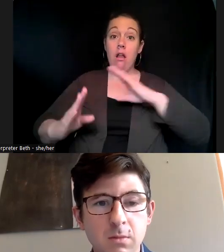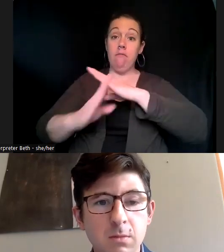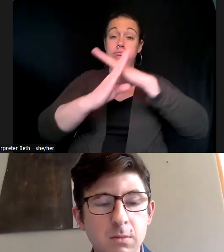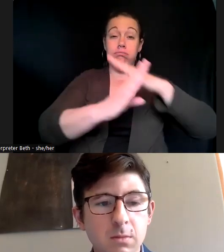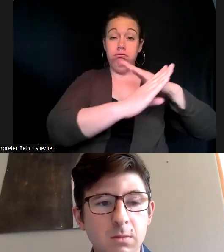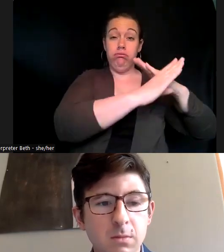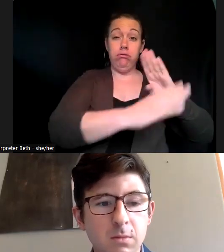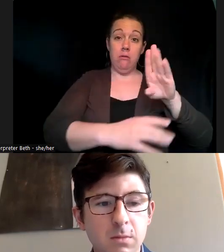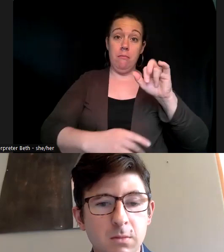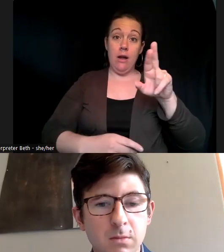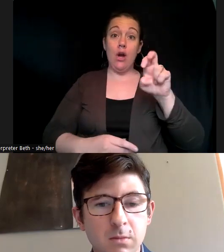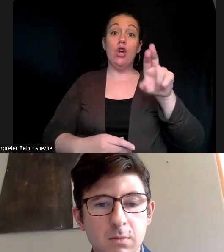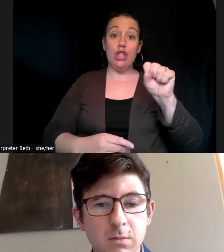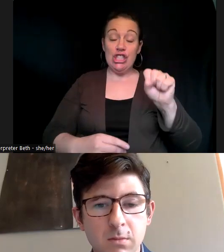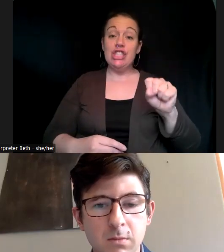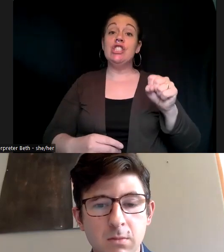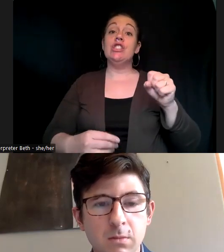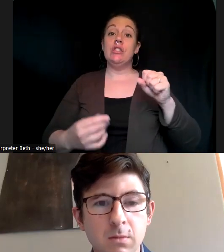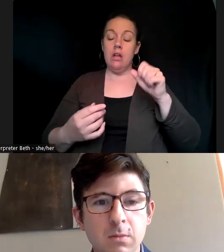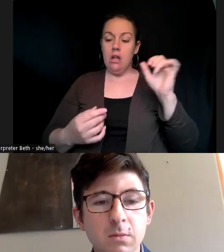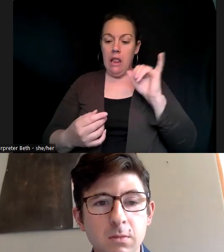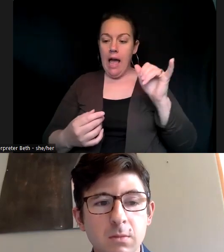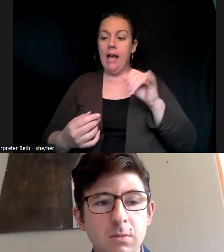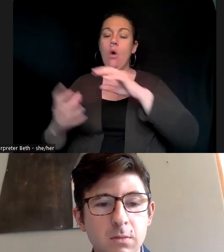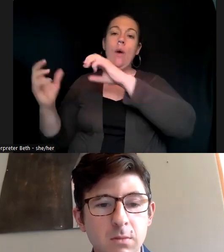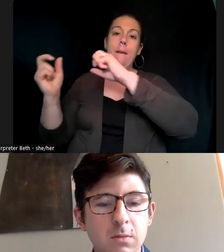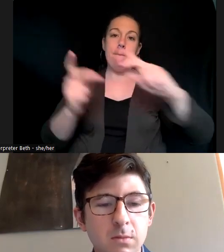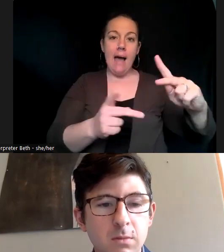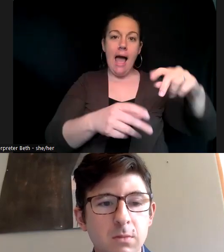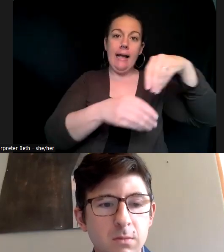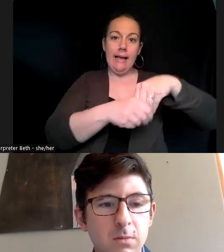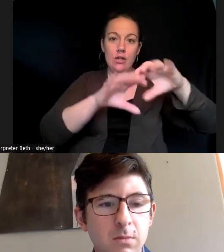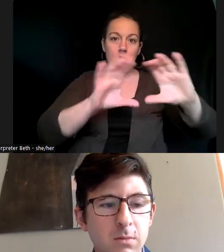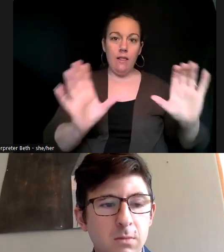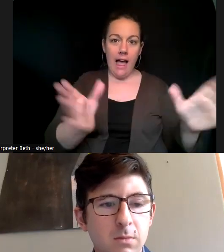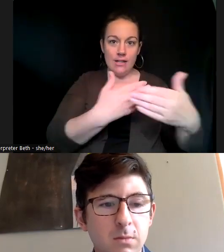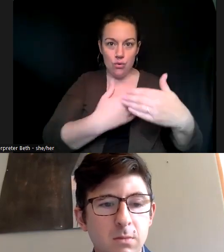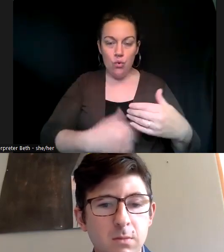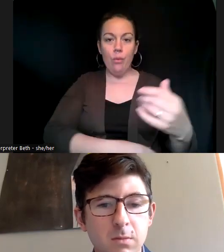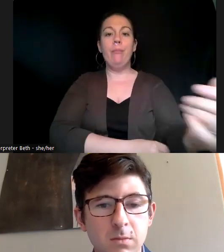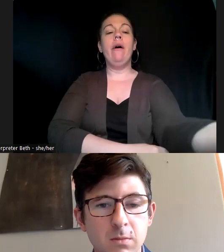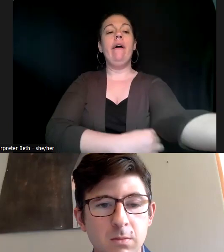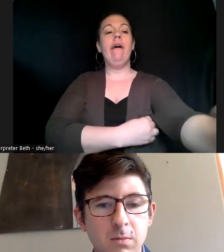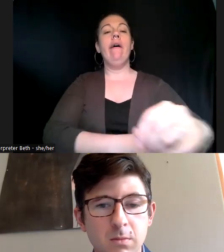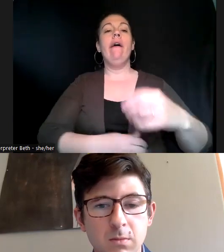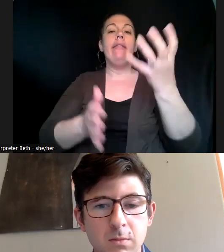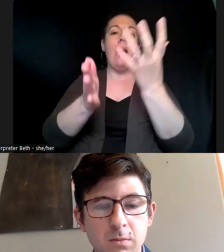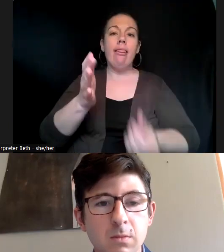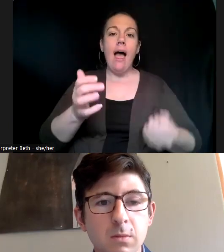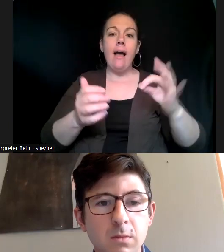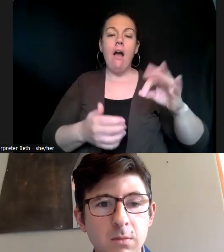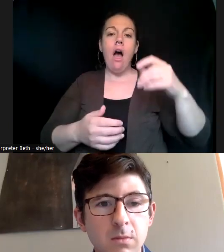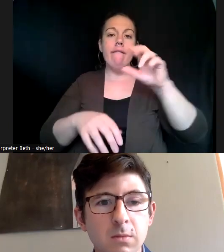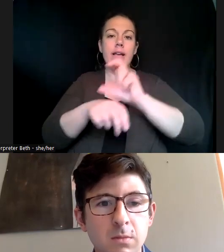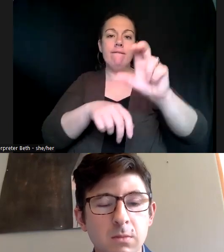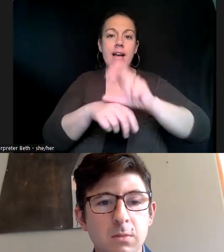just returning to the classroom after the pandemic, the lack of investment in mental health and social emotional